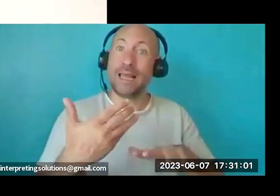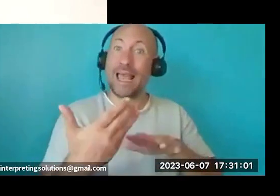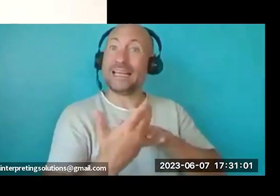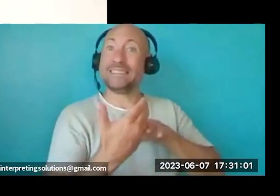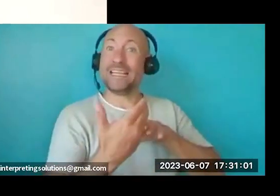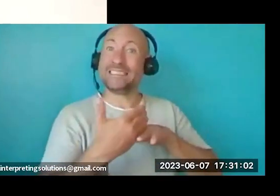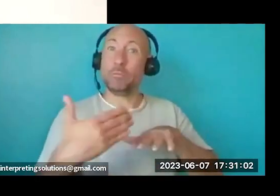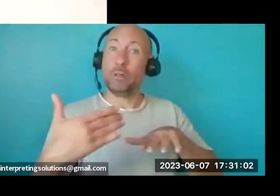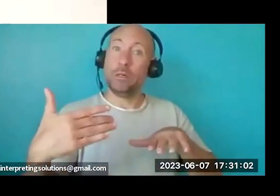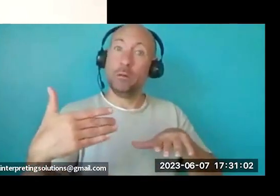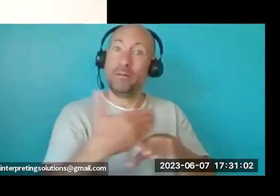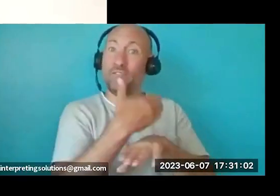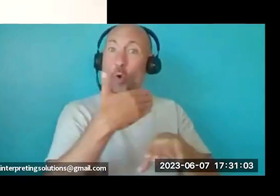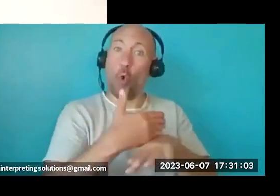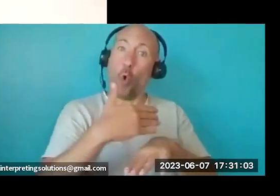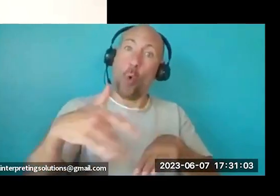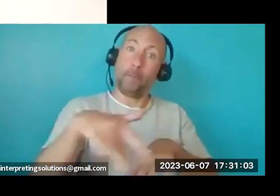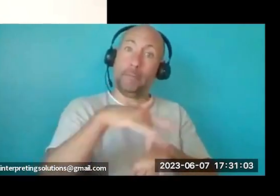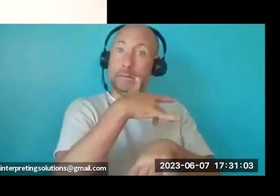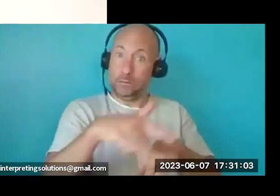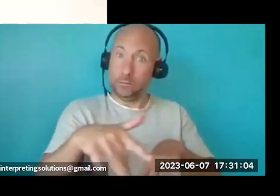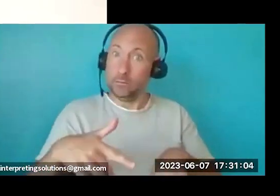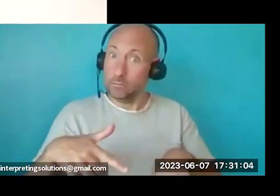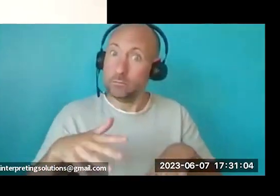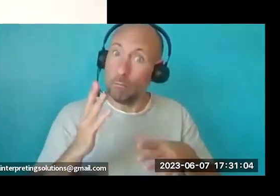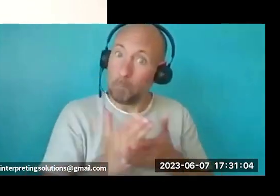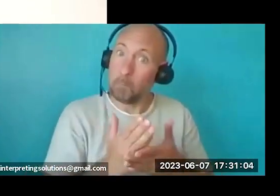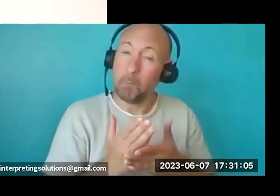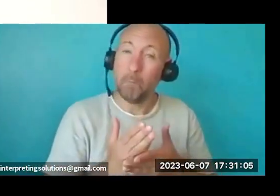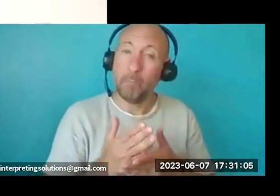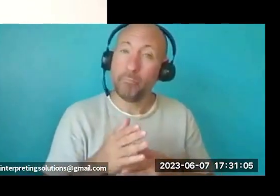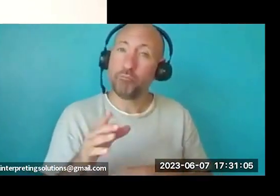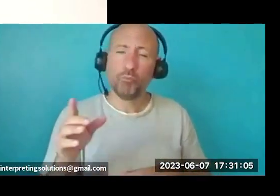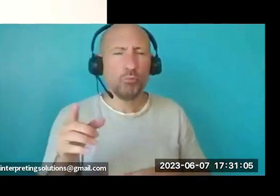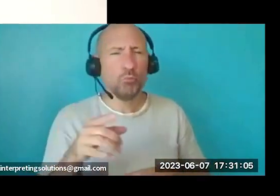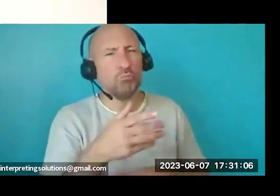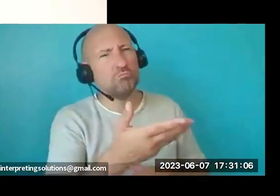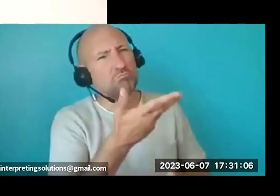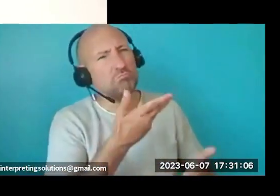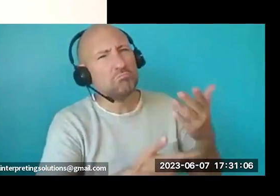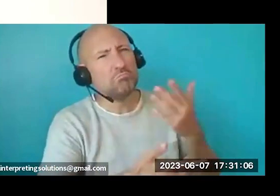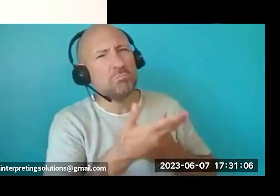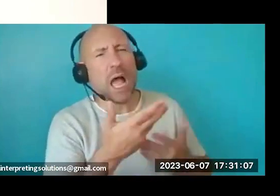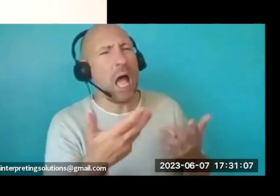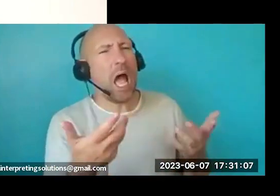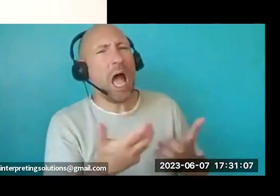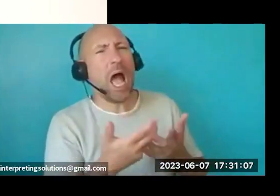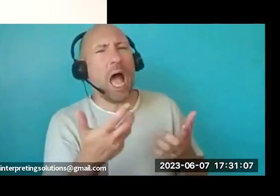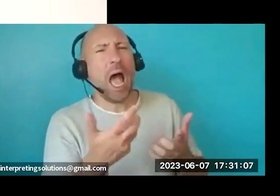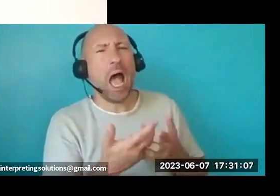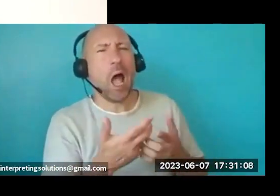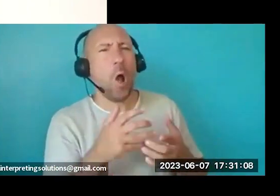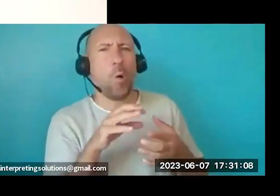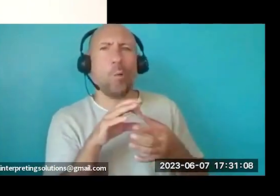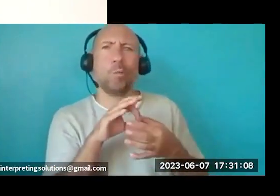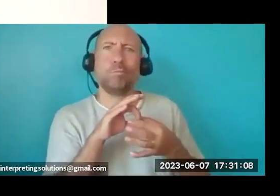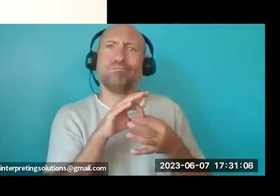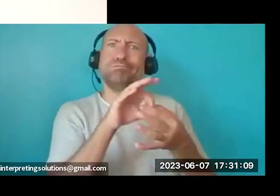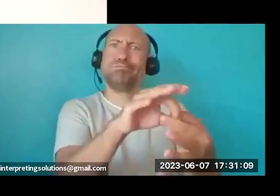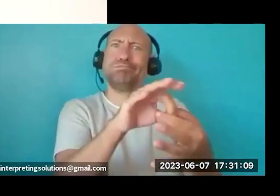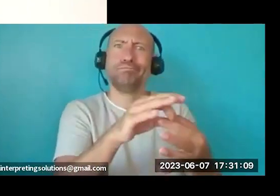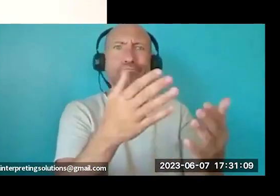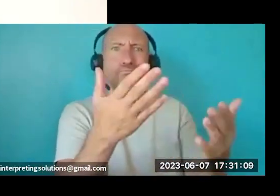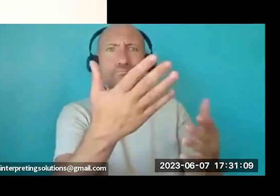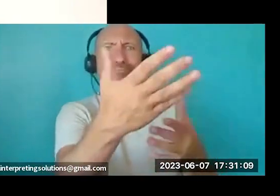at our venue. It would be great to hear your thoughts on how to build trust with new